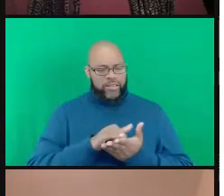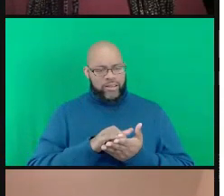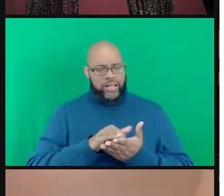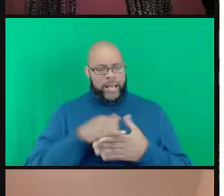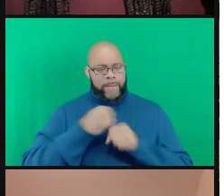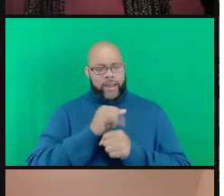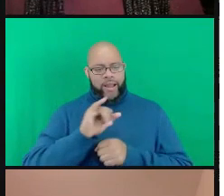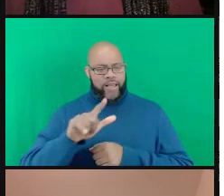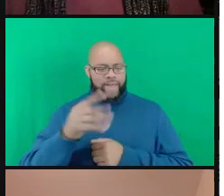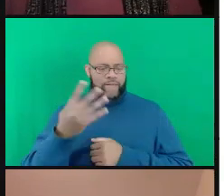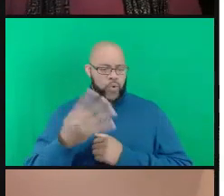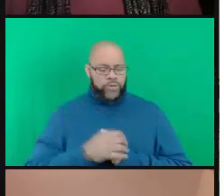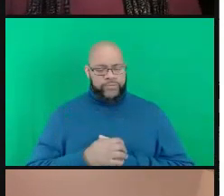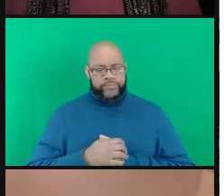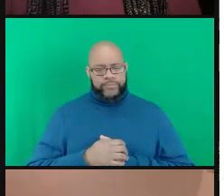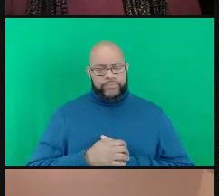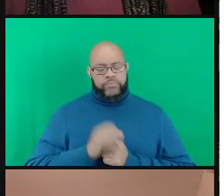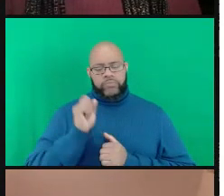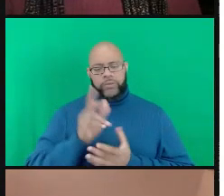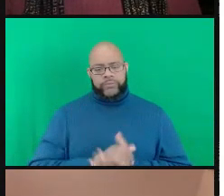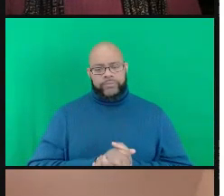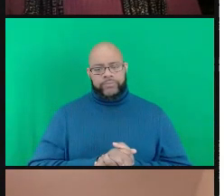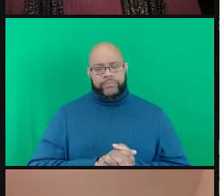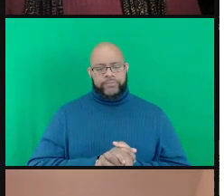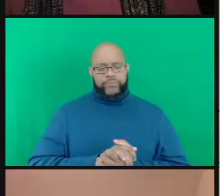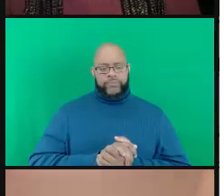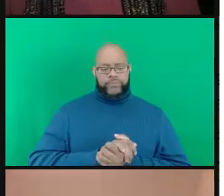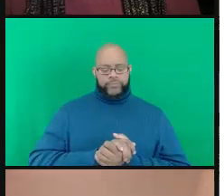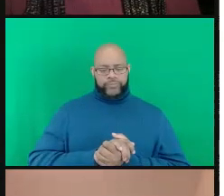IL-4. Okay.